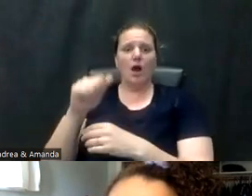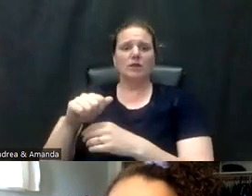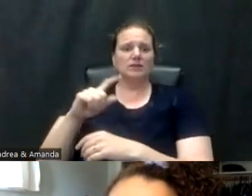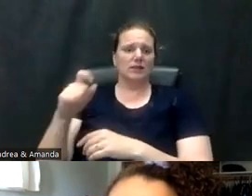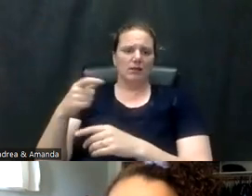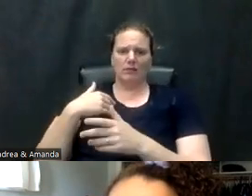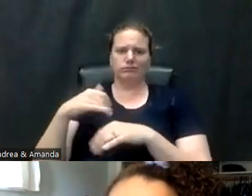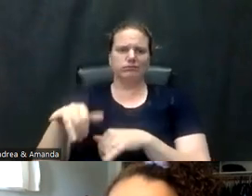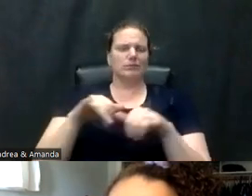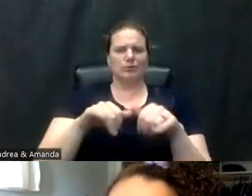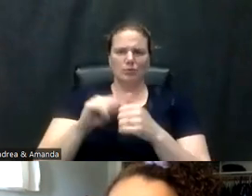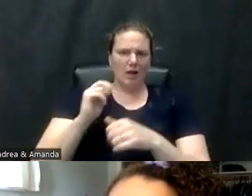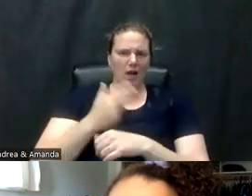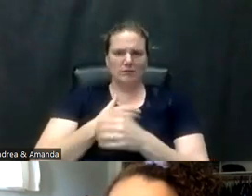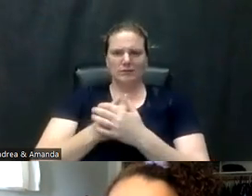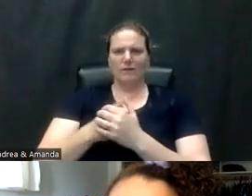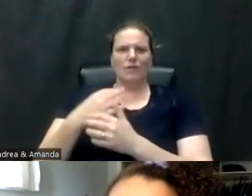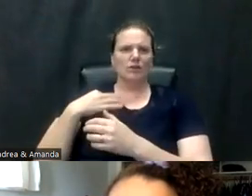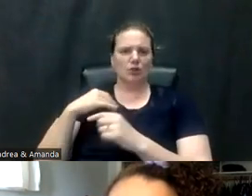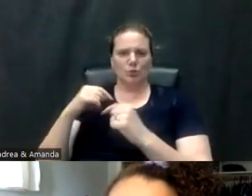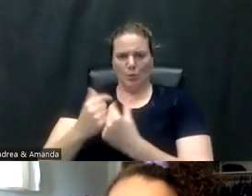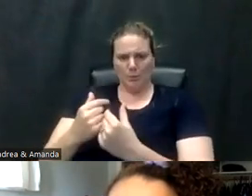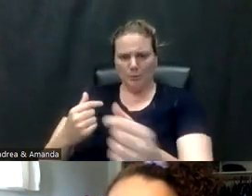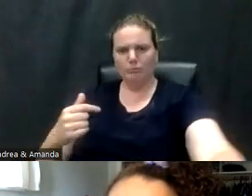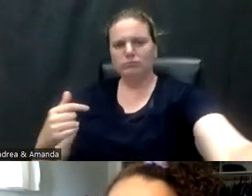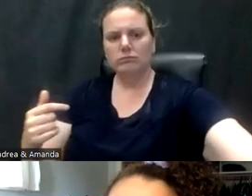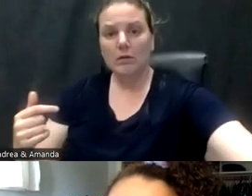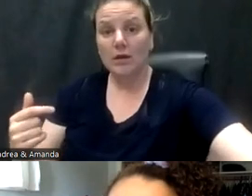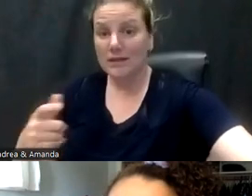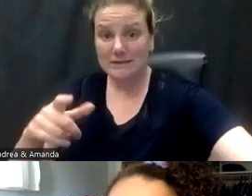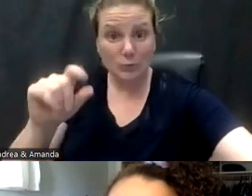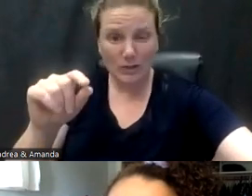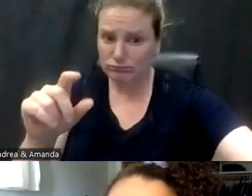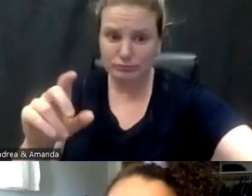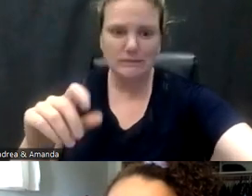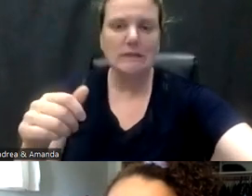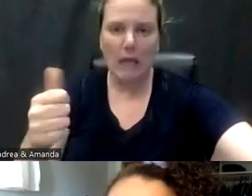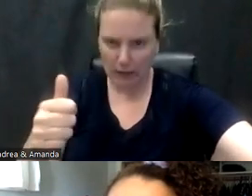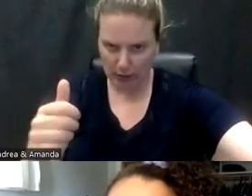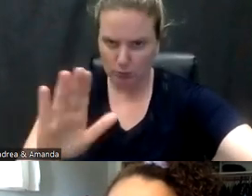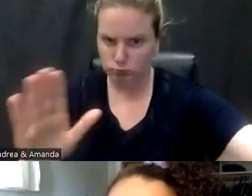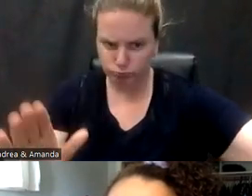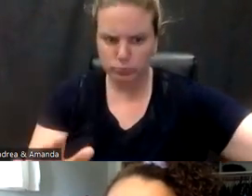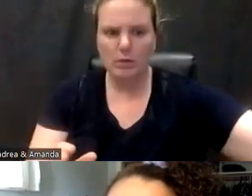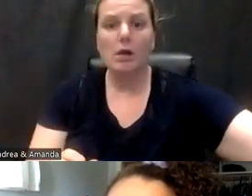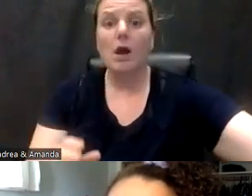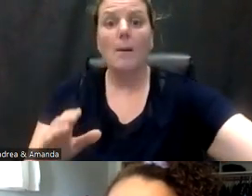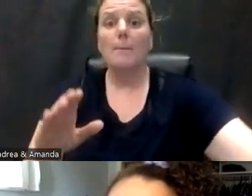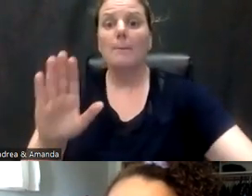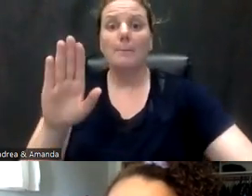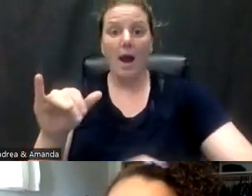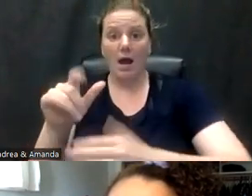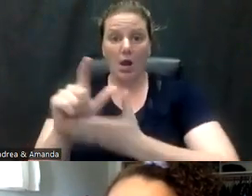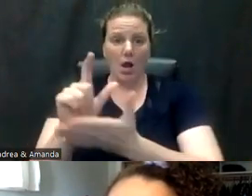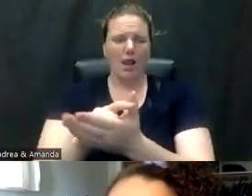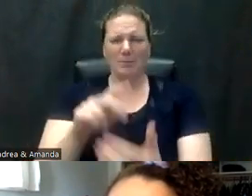to us. It's a volunteer group. Instead of 20, they have 10 and they have bylaws. And